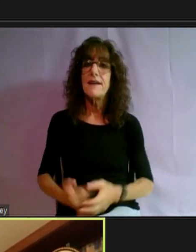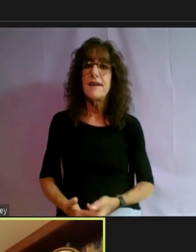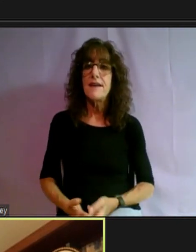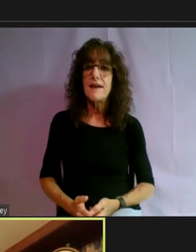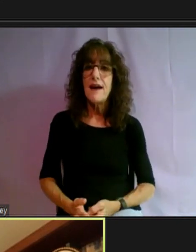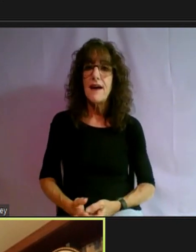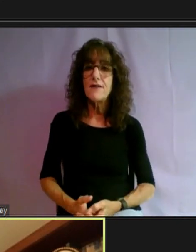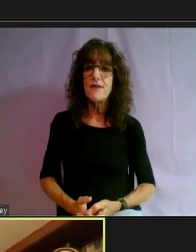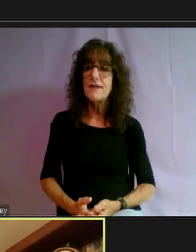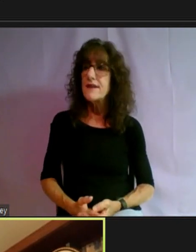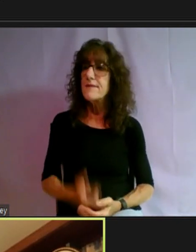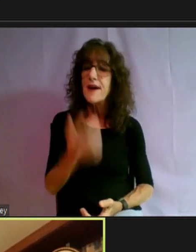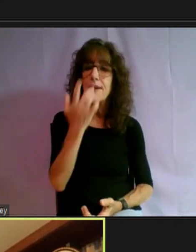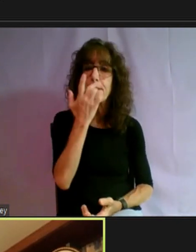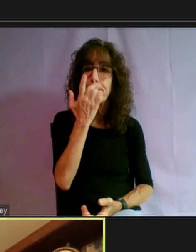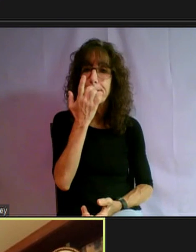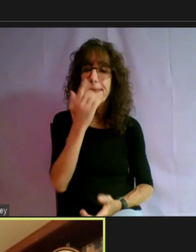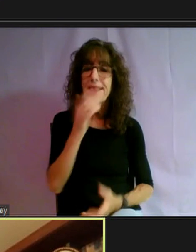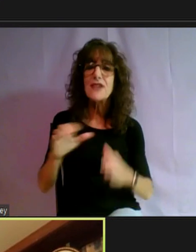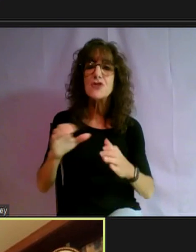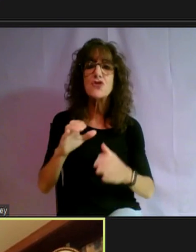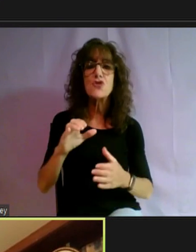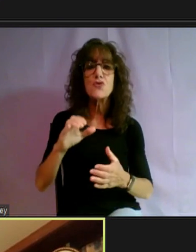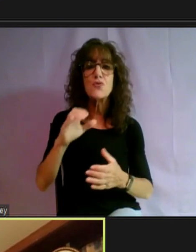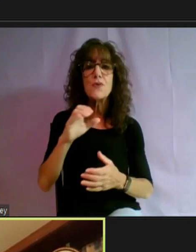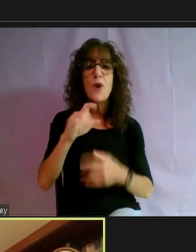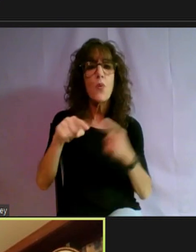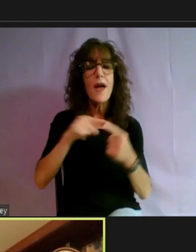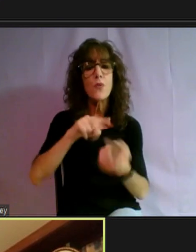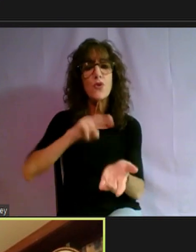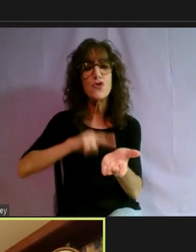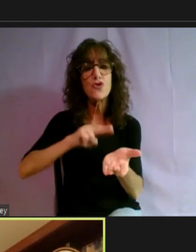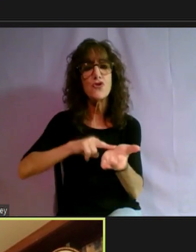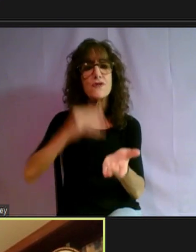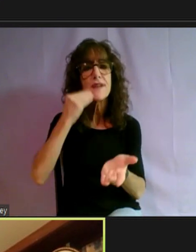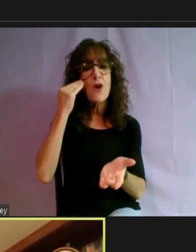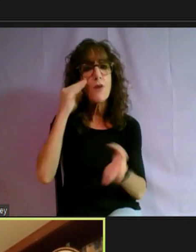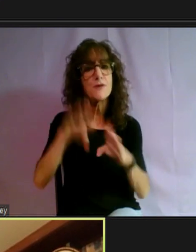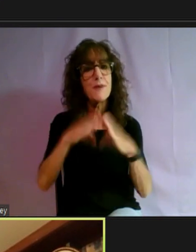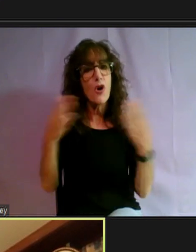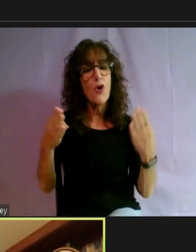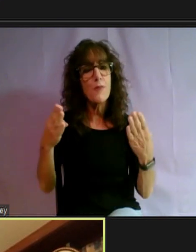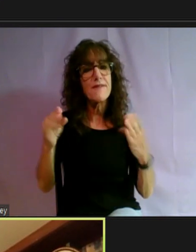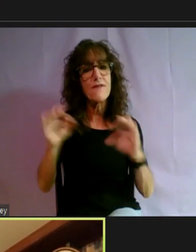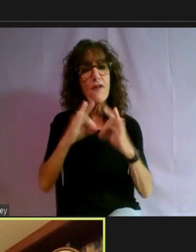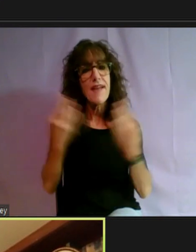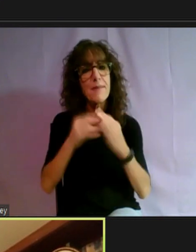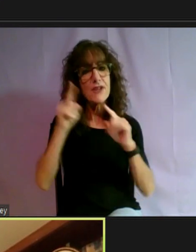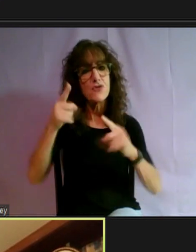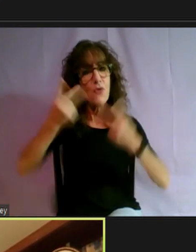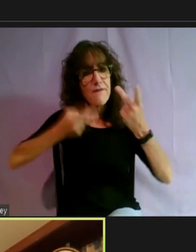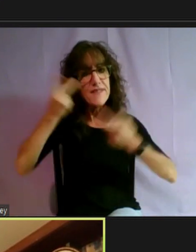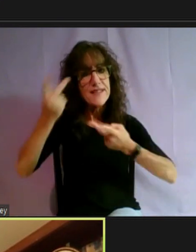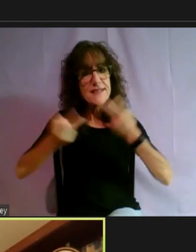oh no, let's do a seniors and nursing home. When will nursing homes be reopened for family? What metric is being used for this?